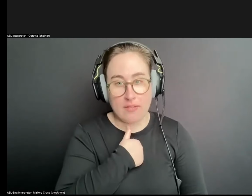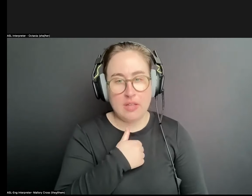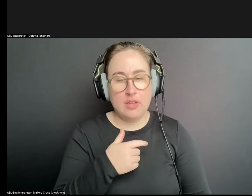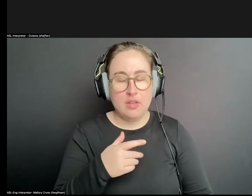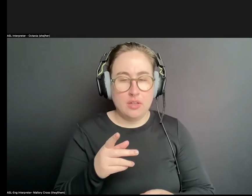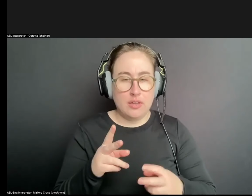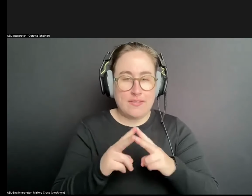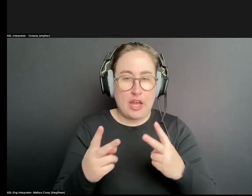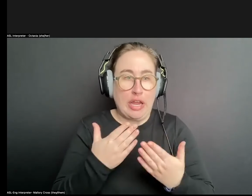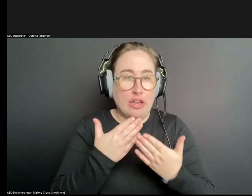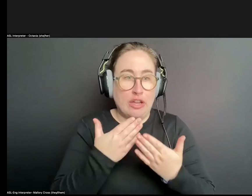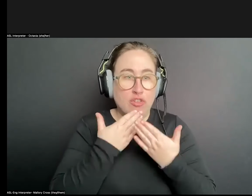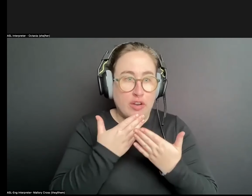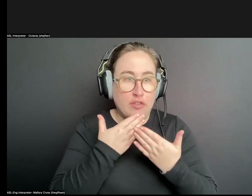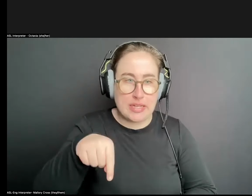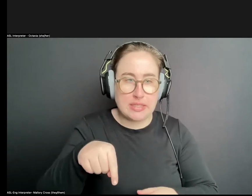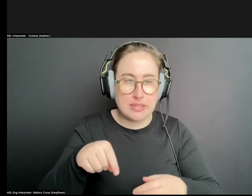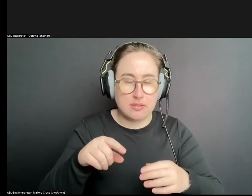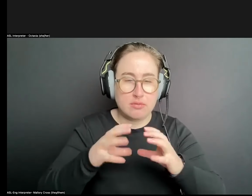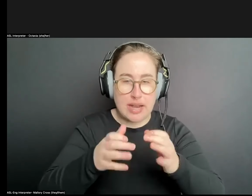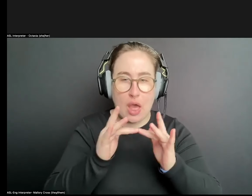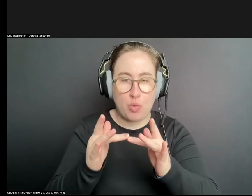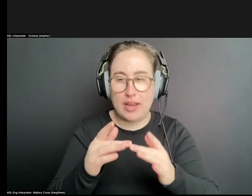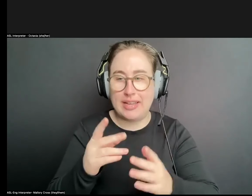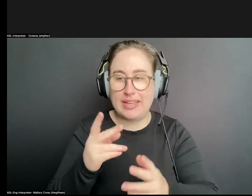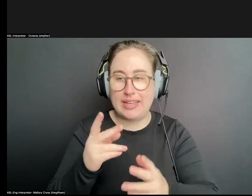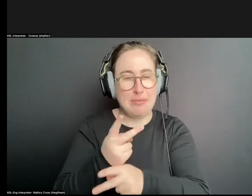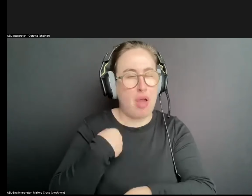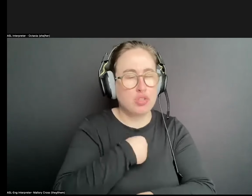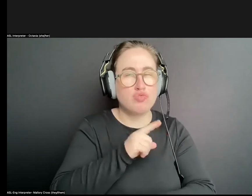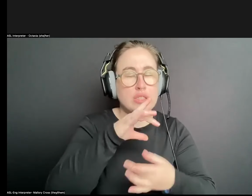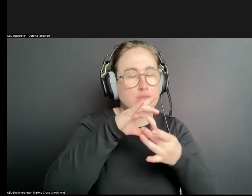HUI, of this network, because it really kept us grounded in a very